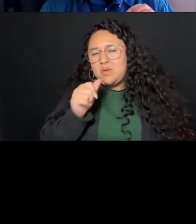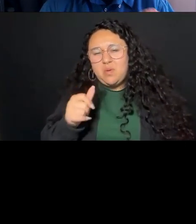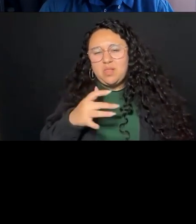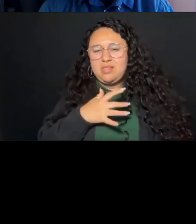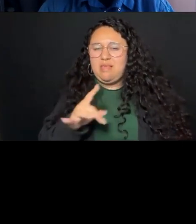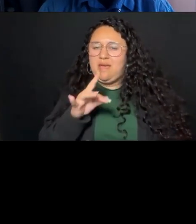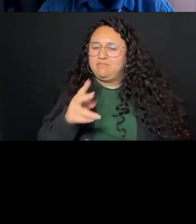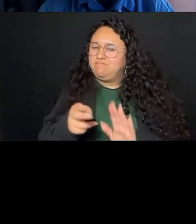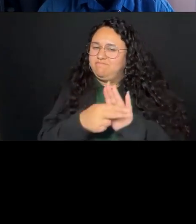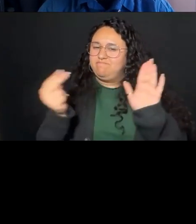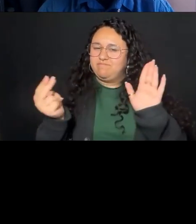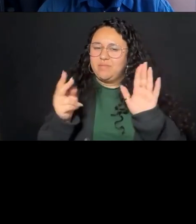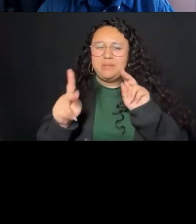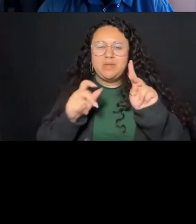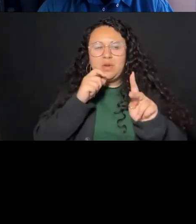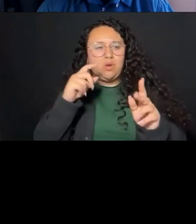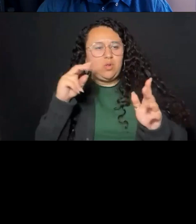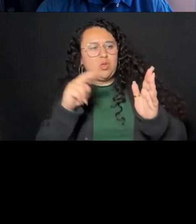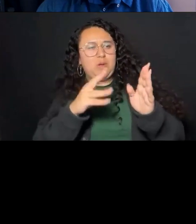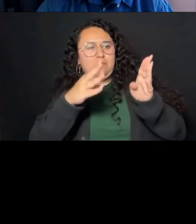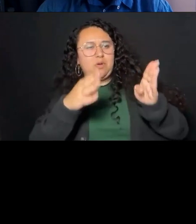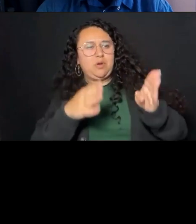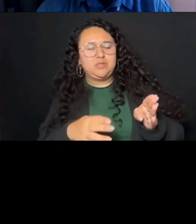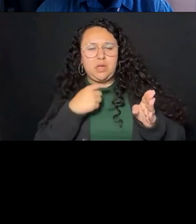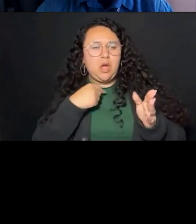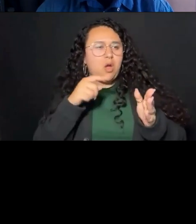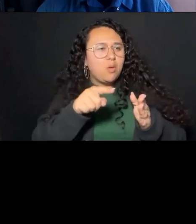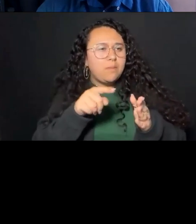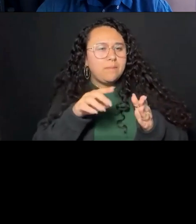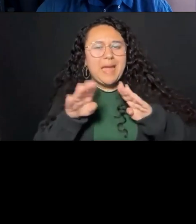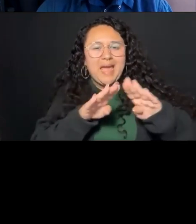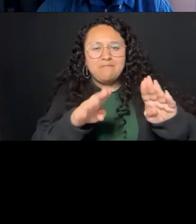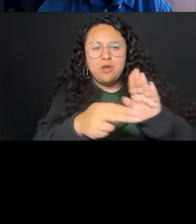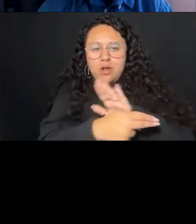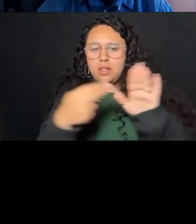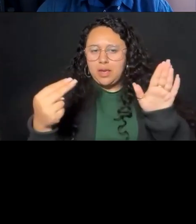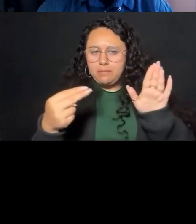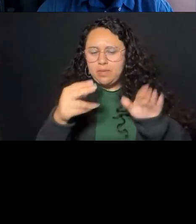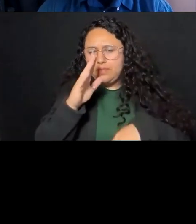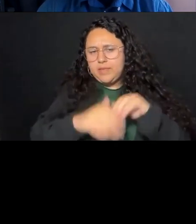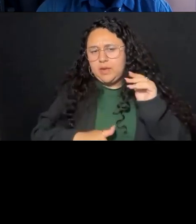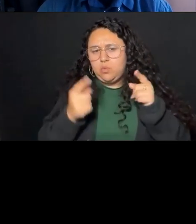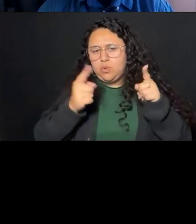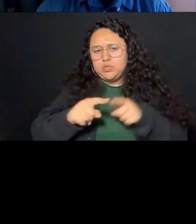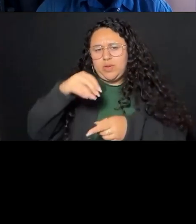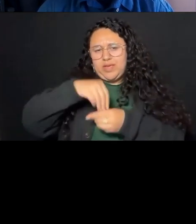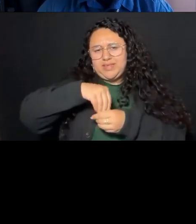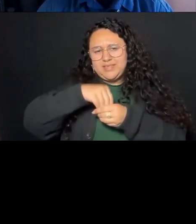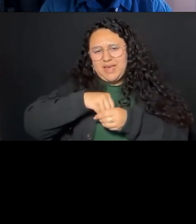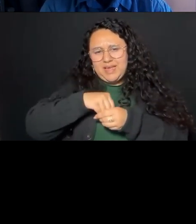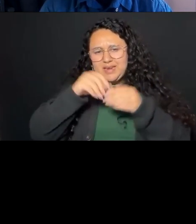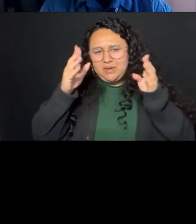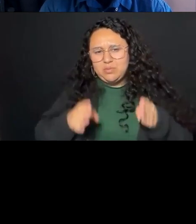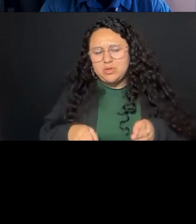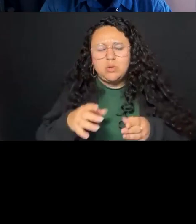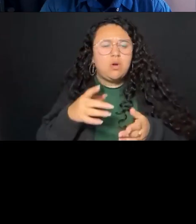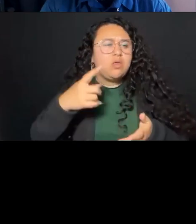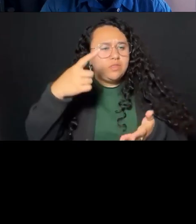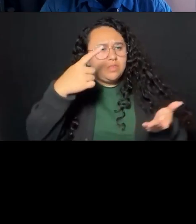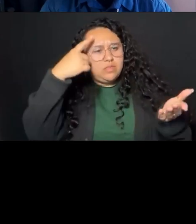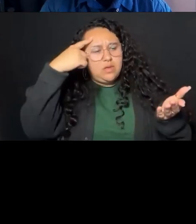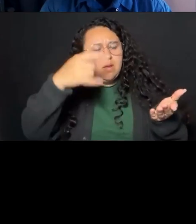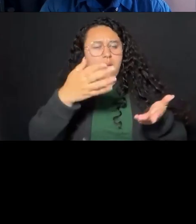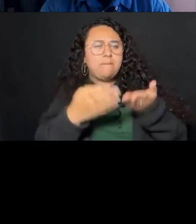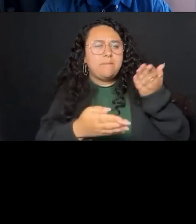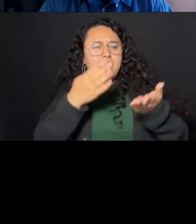see the self-injuring behavior rather than what's going on, or the fact that like maybe, hey, we could talk with somebody, we could find